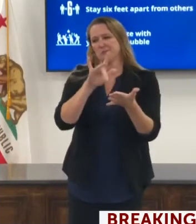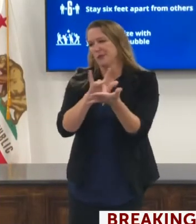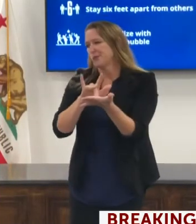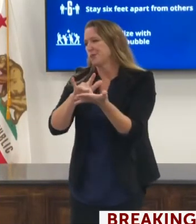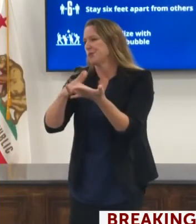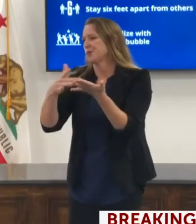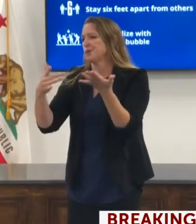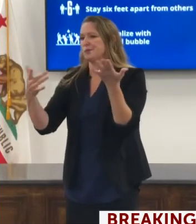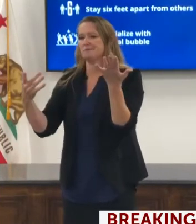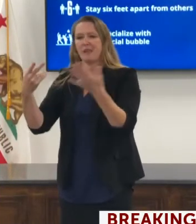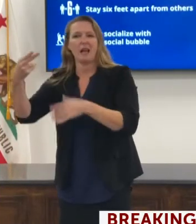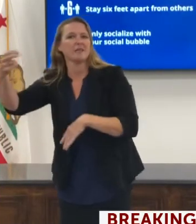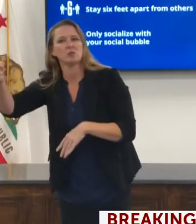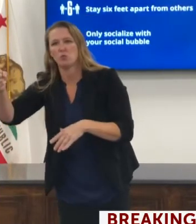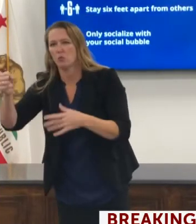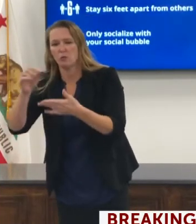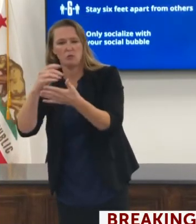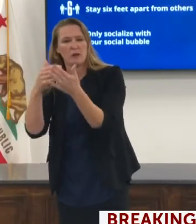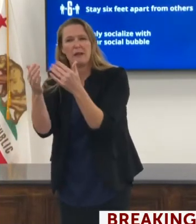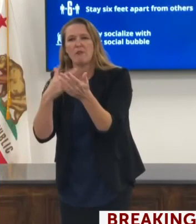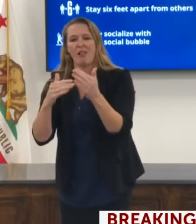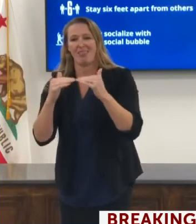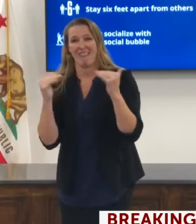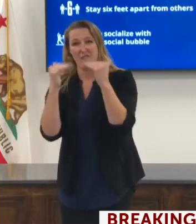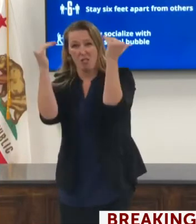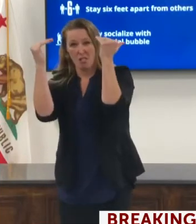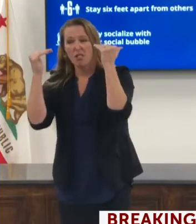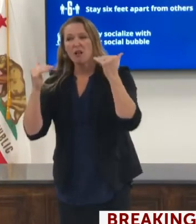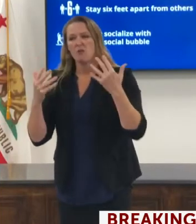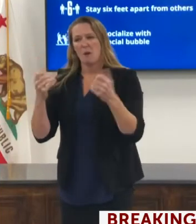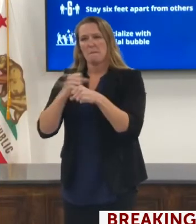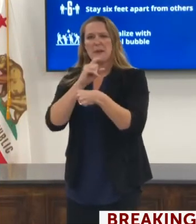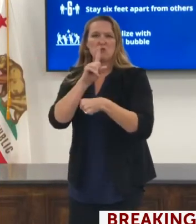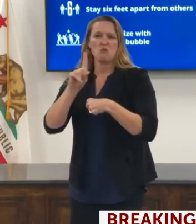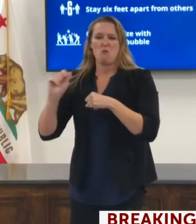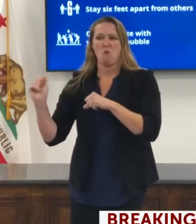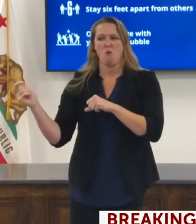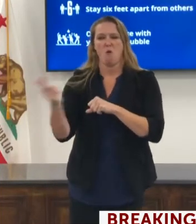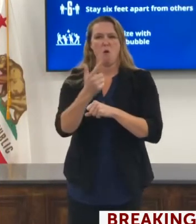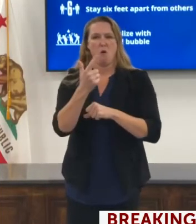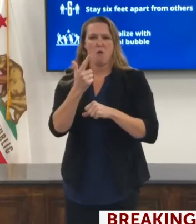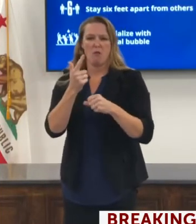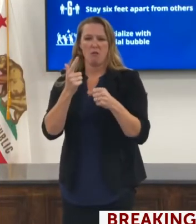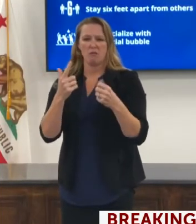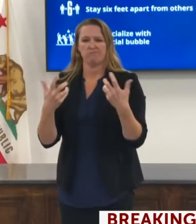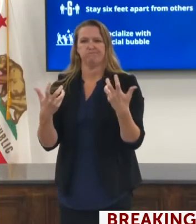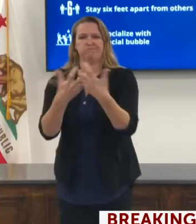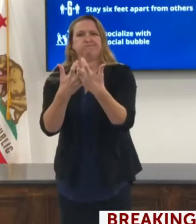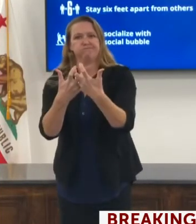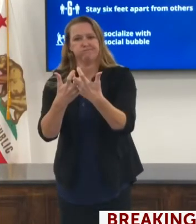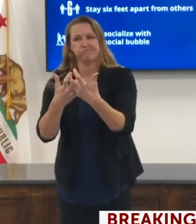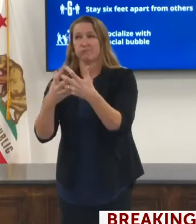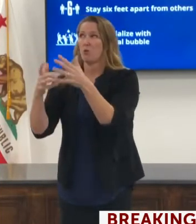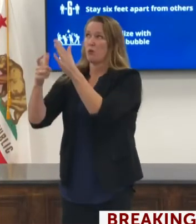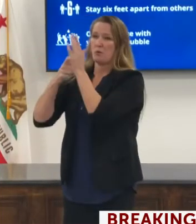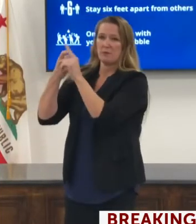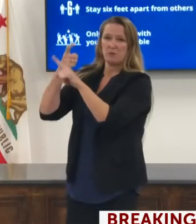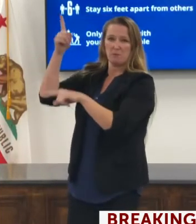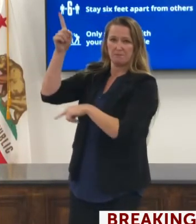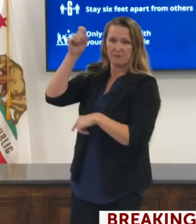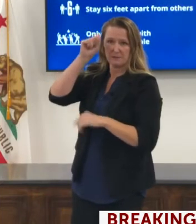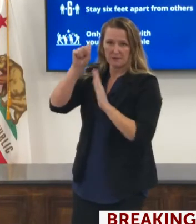school, high school, and some of the wraparound services, youth sports, et cetera, are all